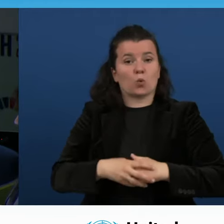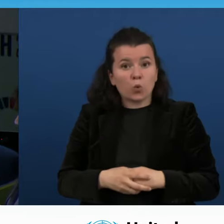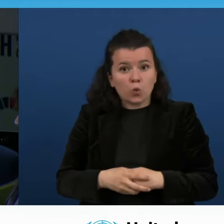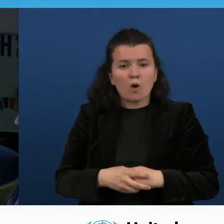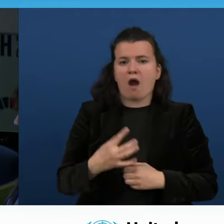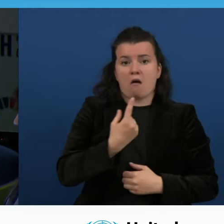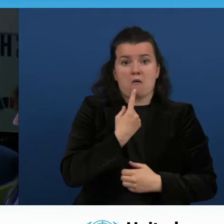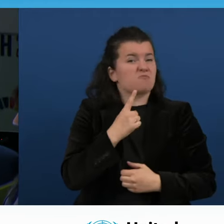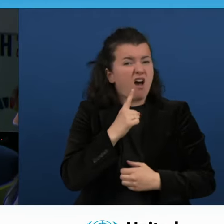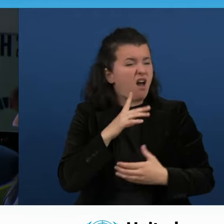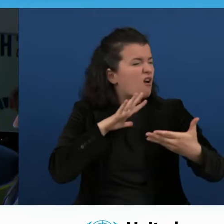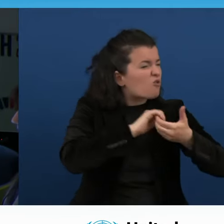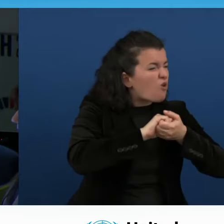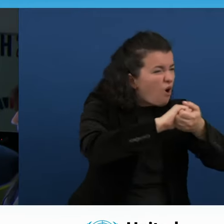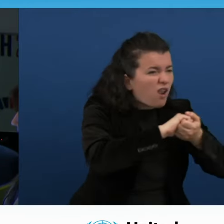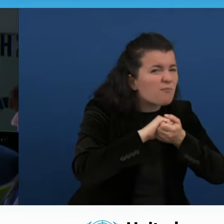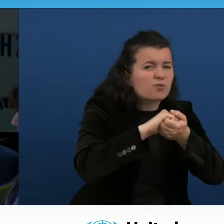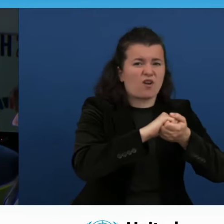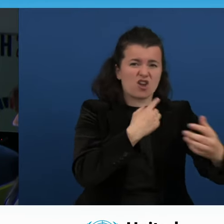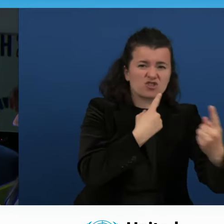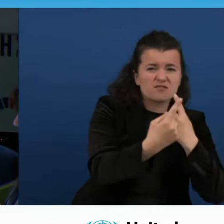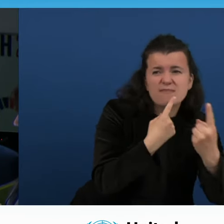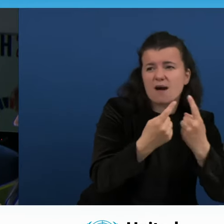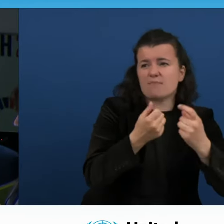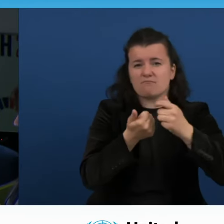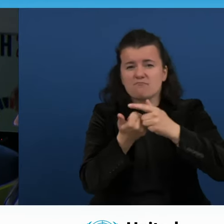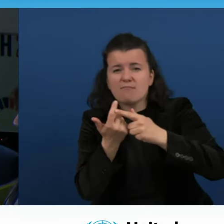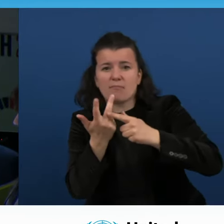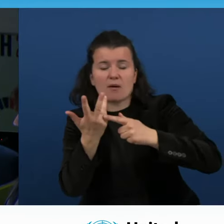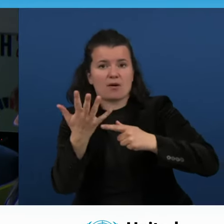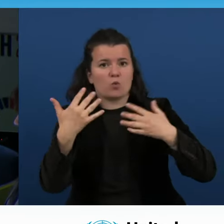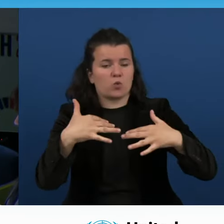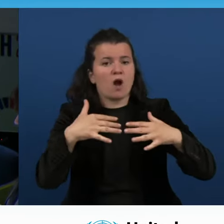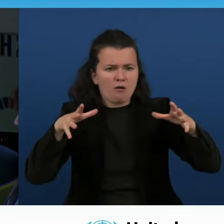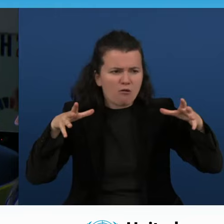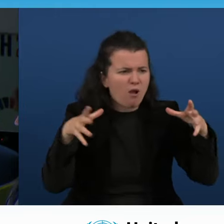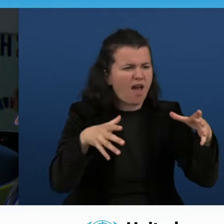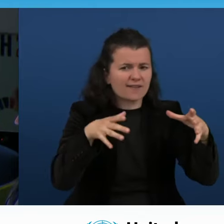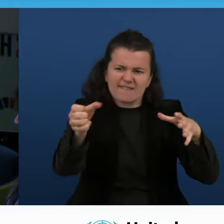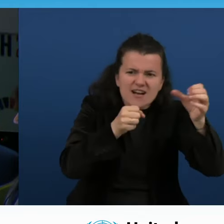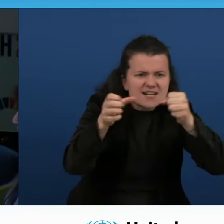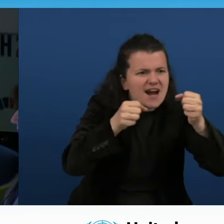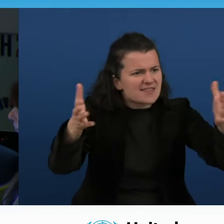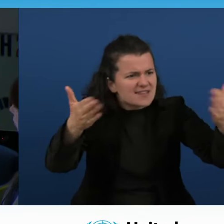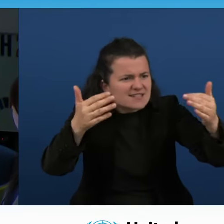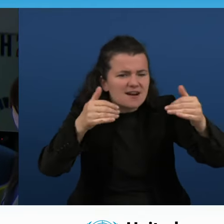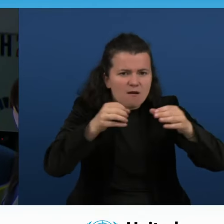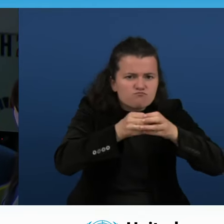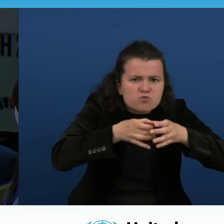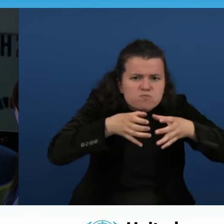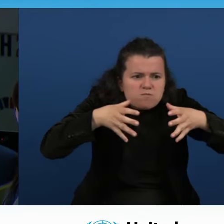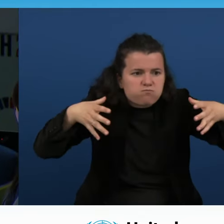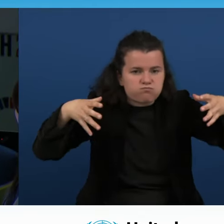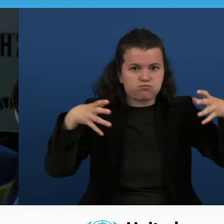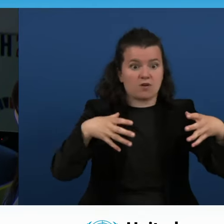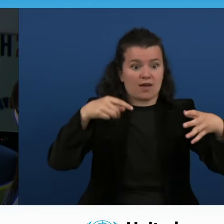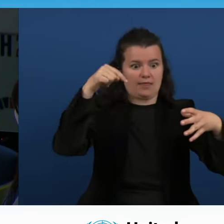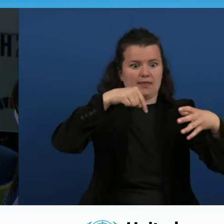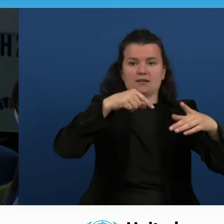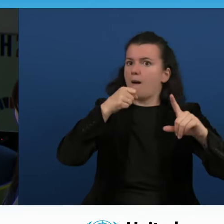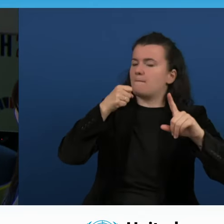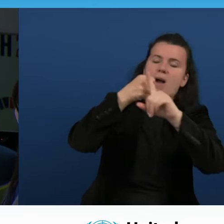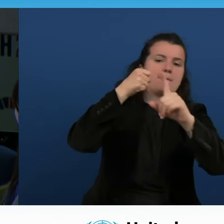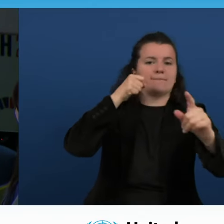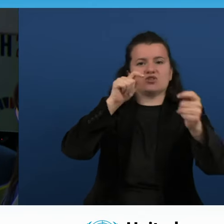importantly, the transformative power of collective action. One of my favorite stories to share is of a young environmentalist who I met. His name